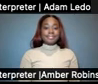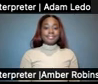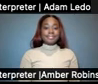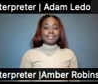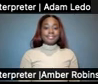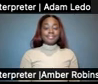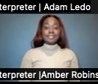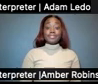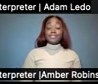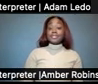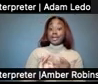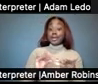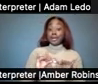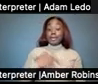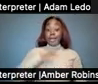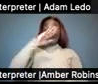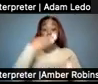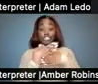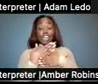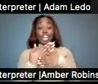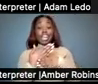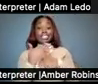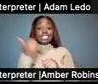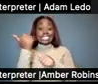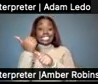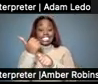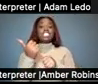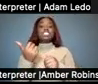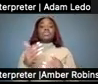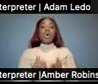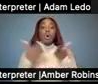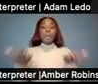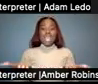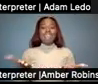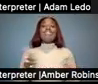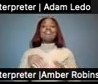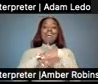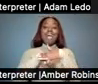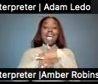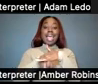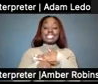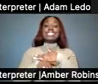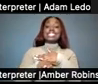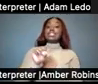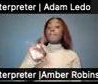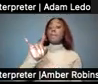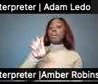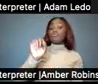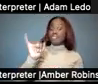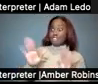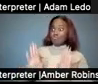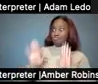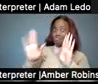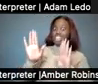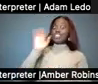Someone says my son's instructional assistant is taking the open hands, open access modules. Awesome. Oh, that's great. So there'll be a para